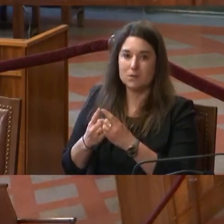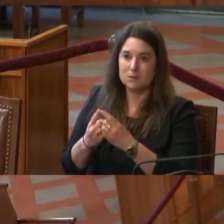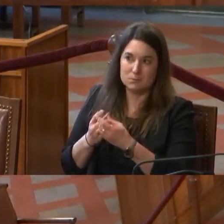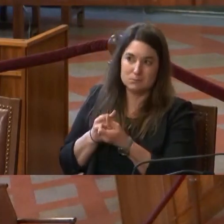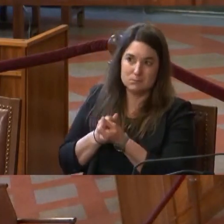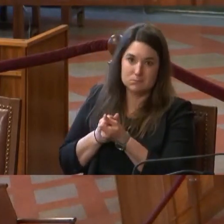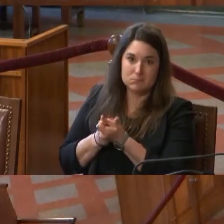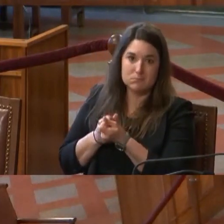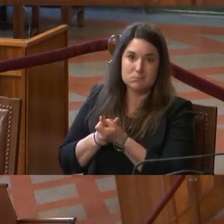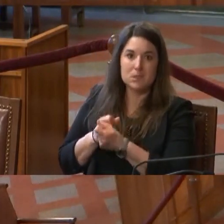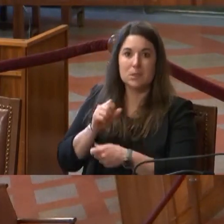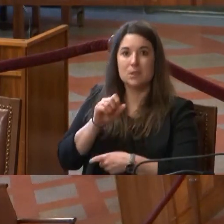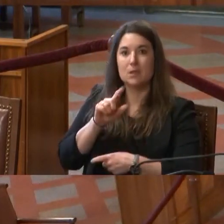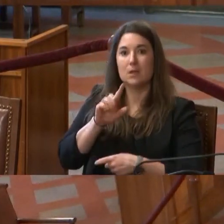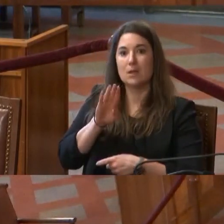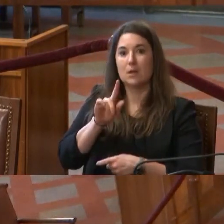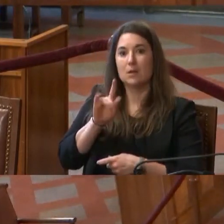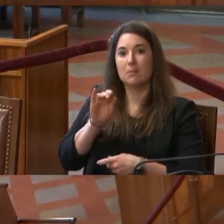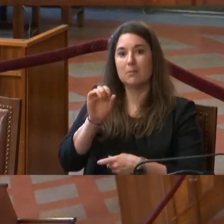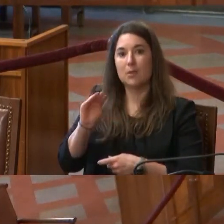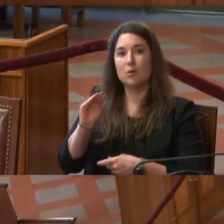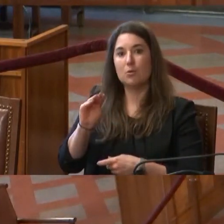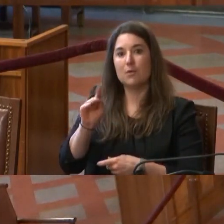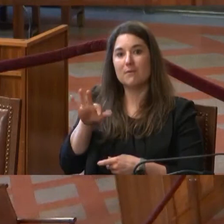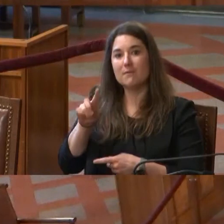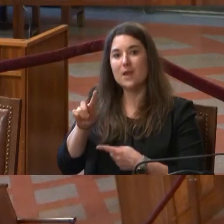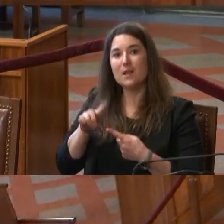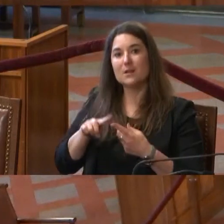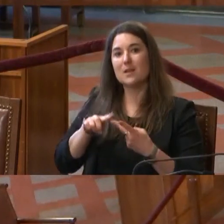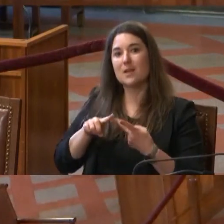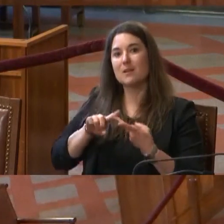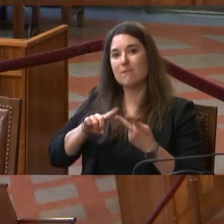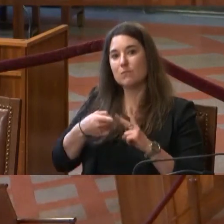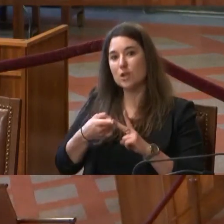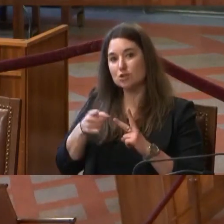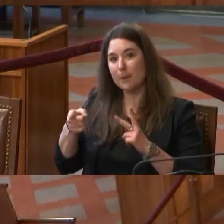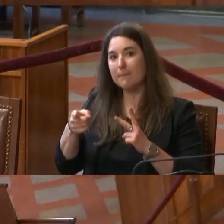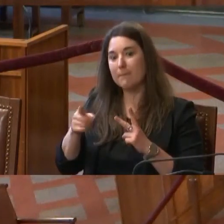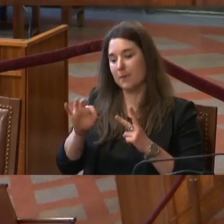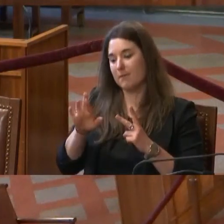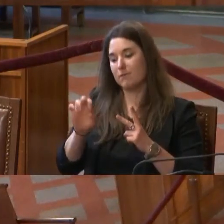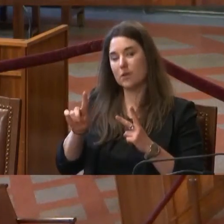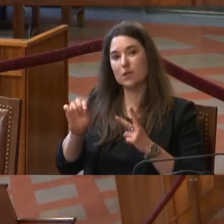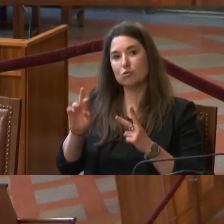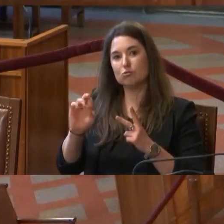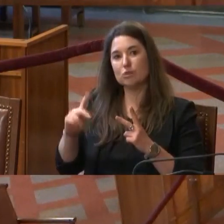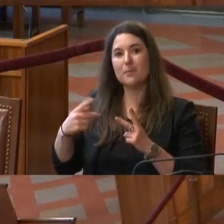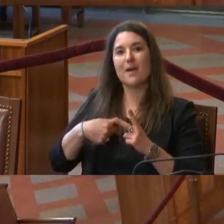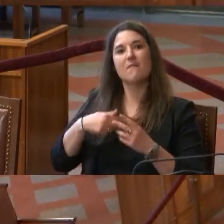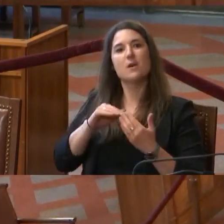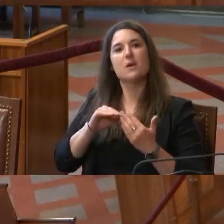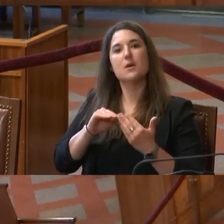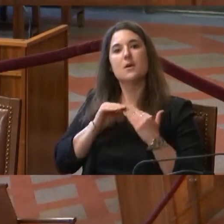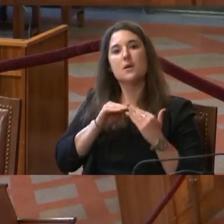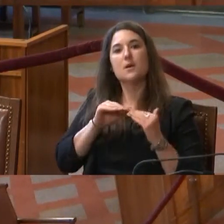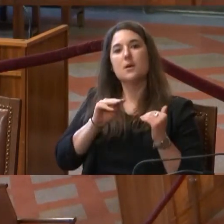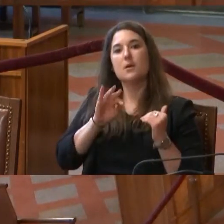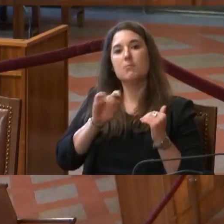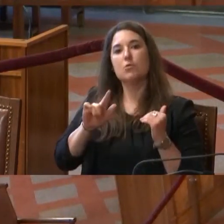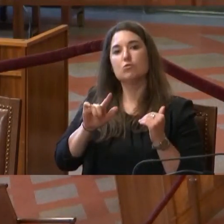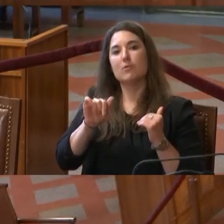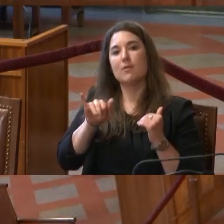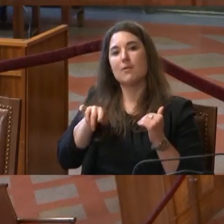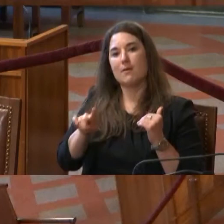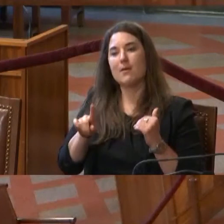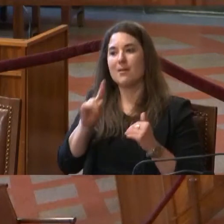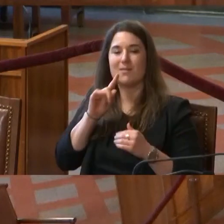out to the Bloomfield and Friendship. They call themselves the Mutual Aid group that's housed on a